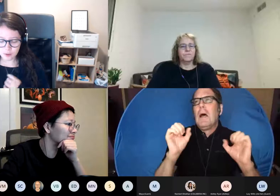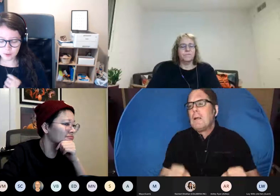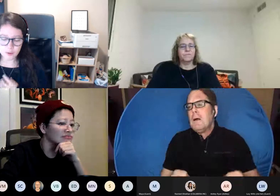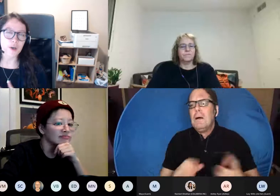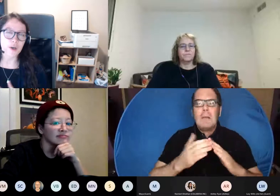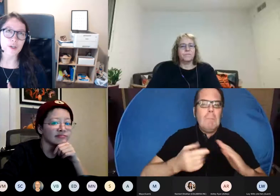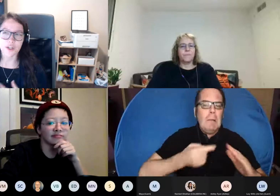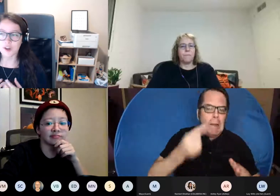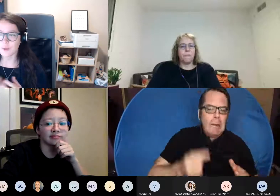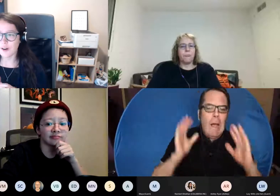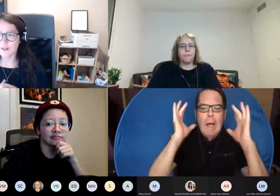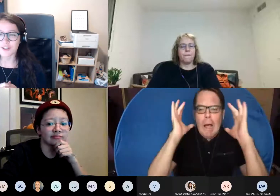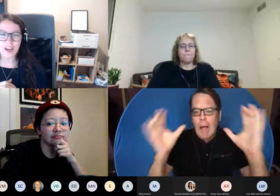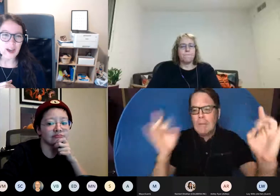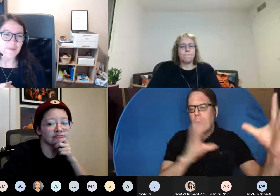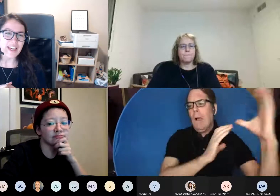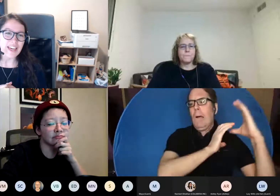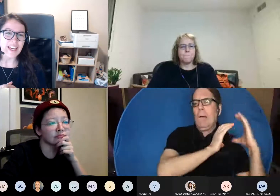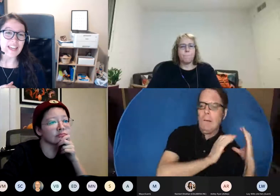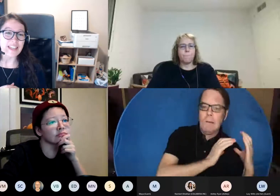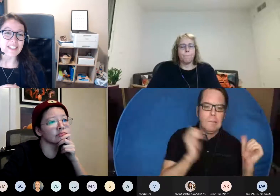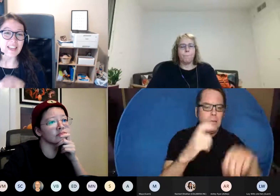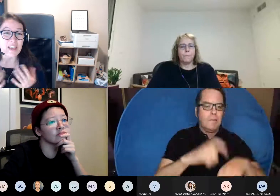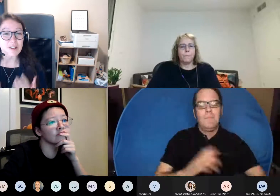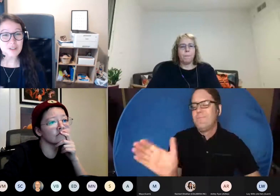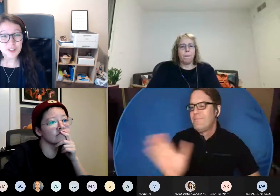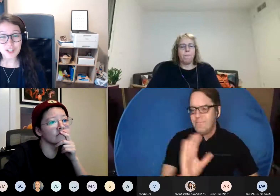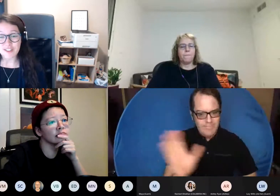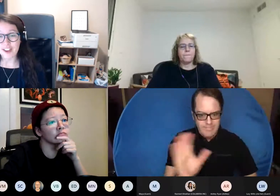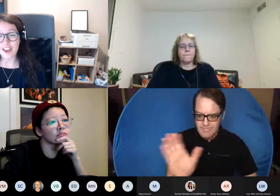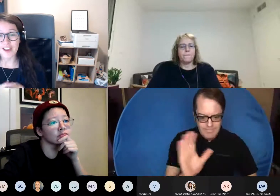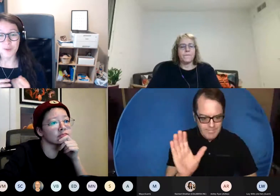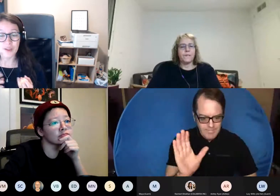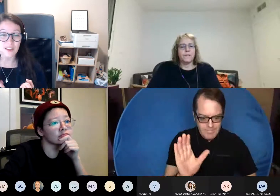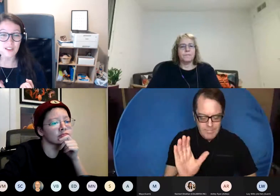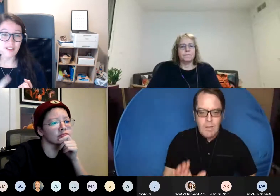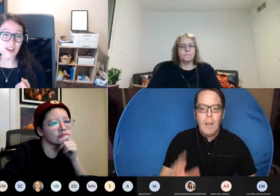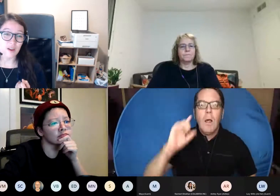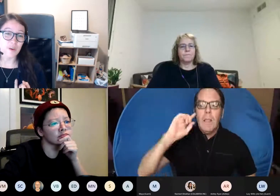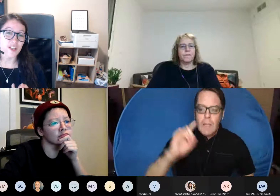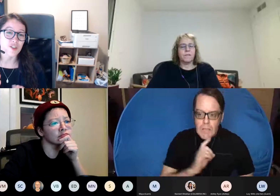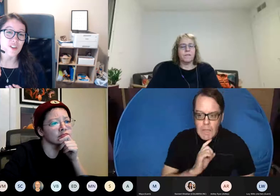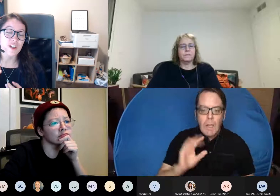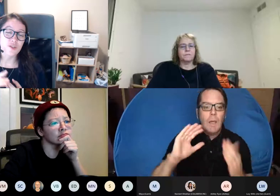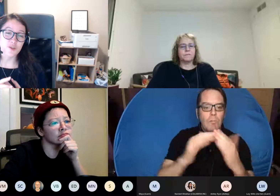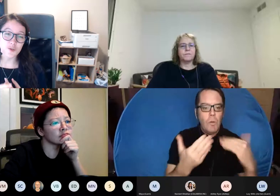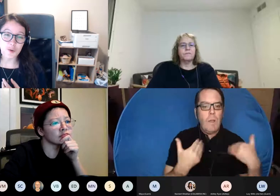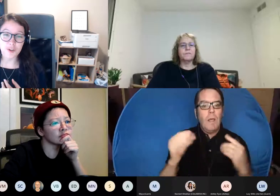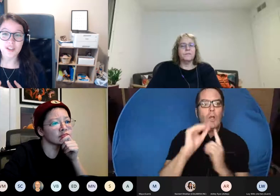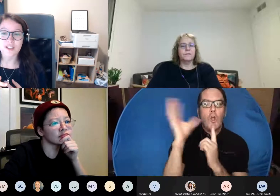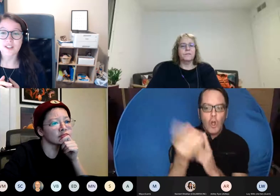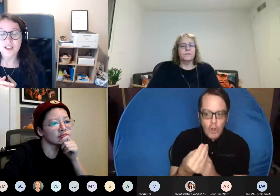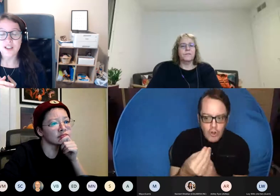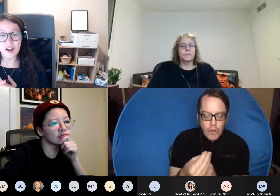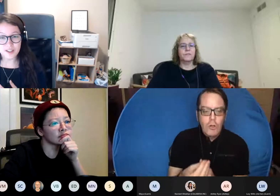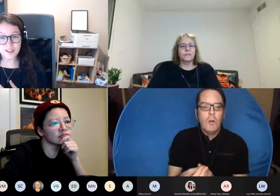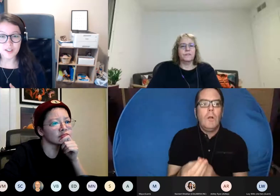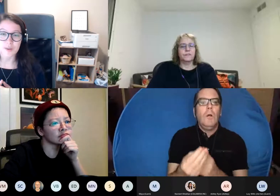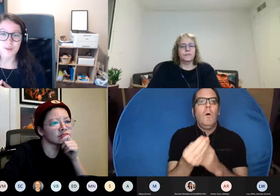you know, huge burden on me all the time. It is a culture that has with it language,